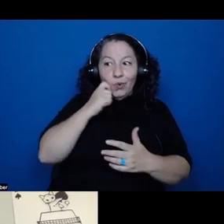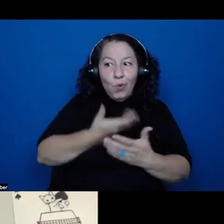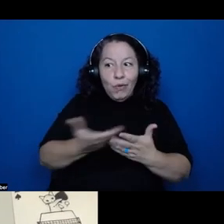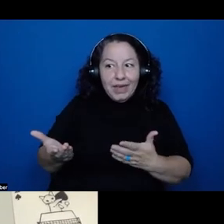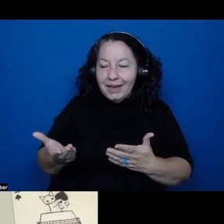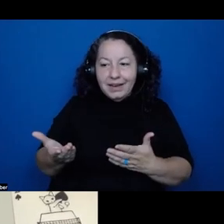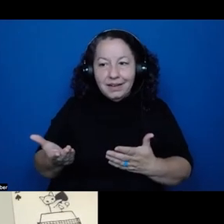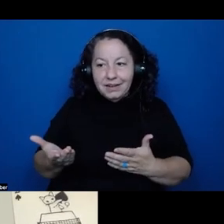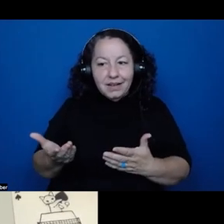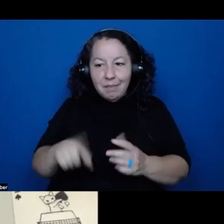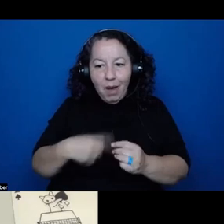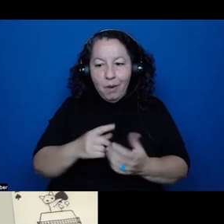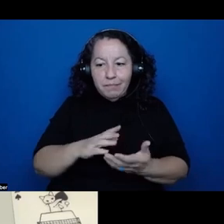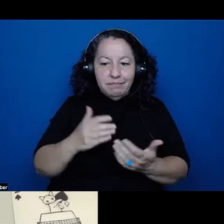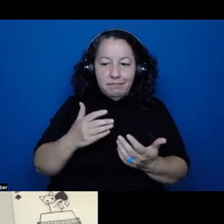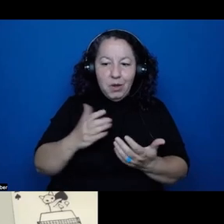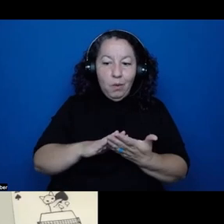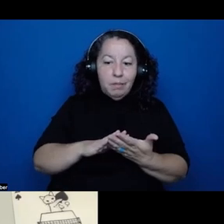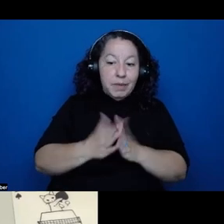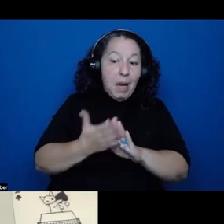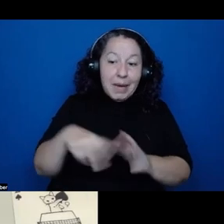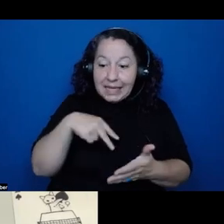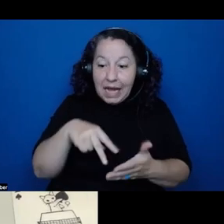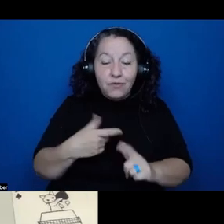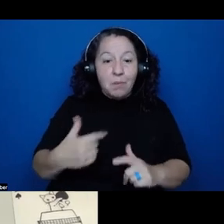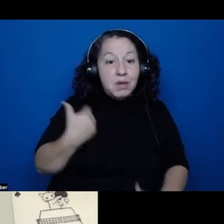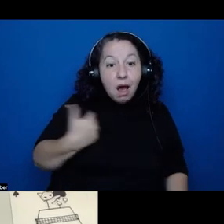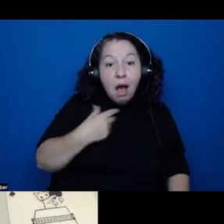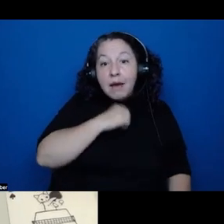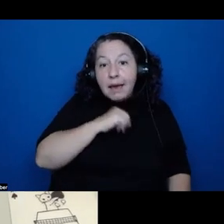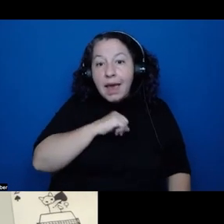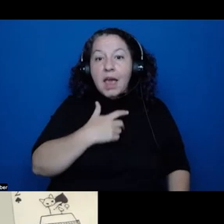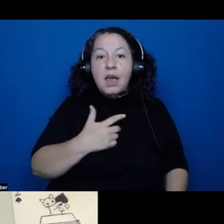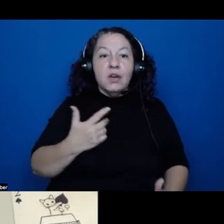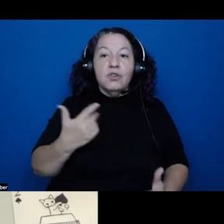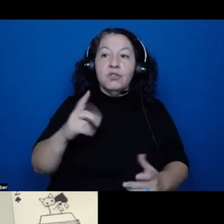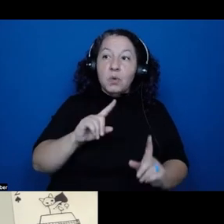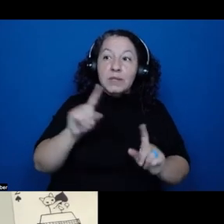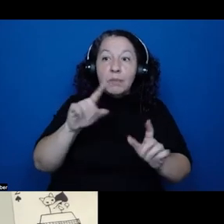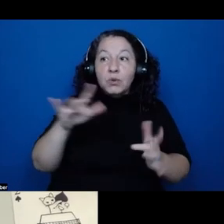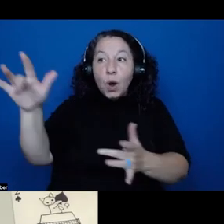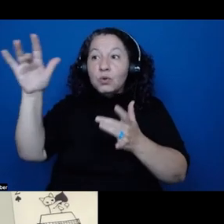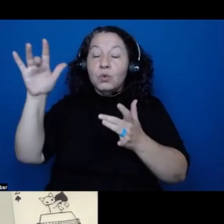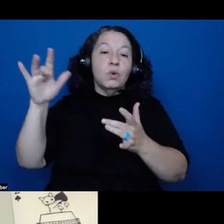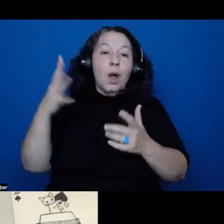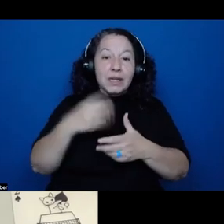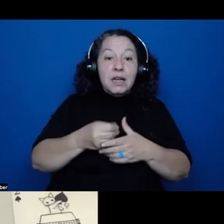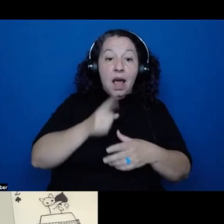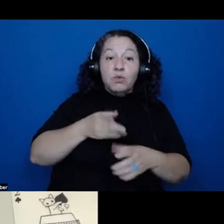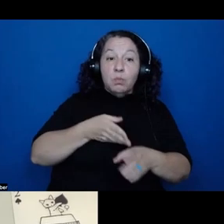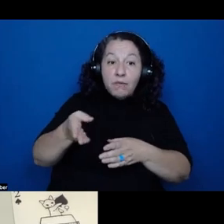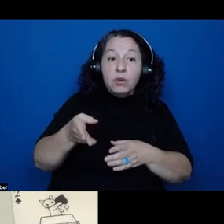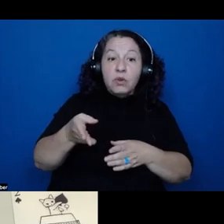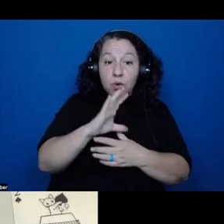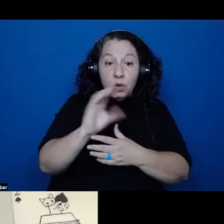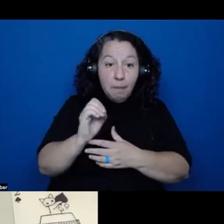dancer from a really young age, and I went on tour and was in this professional company, but I got to like work